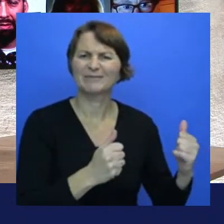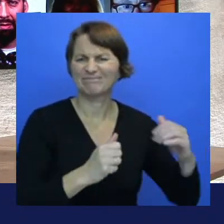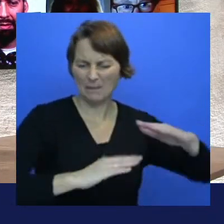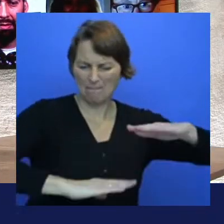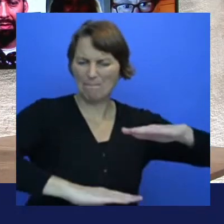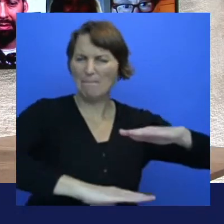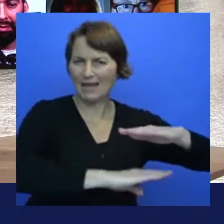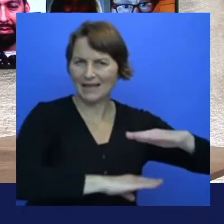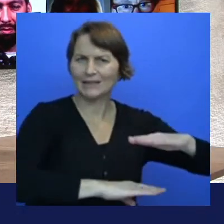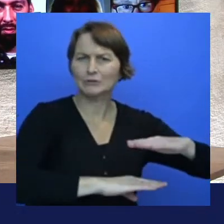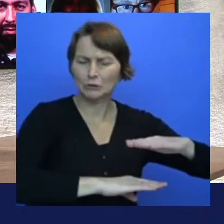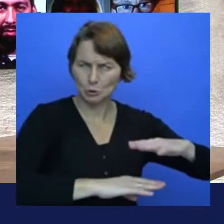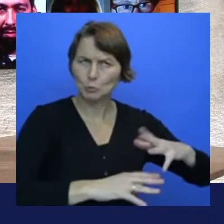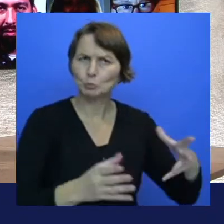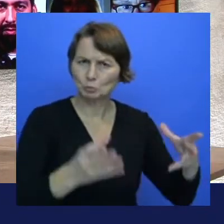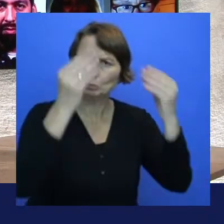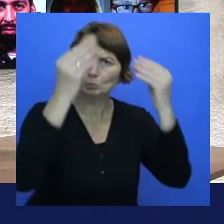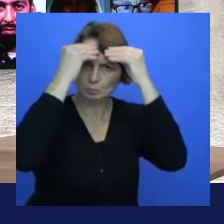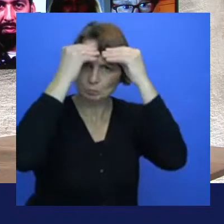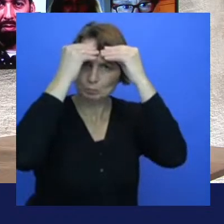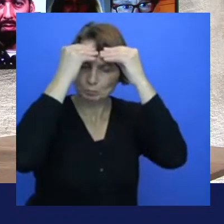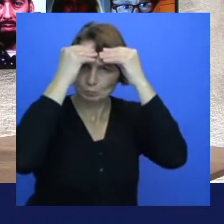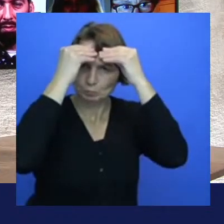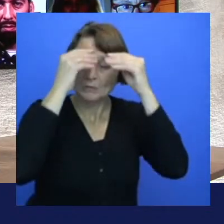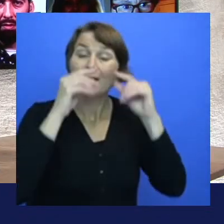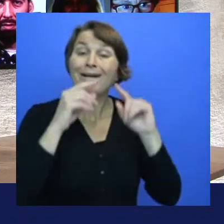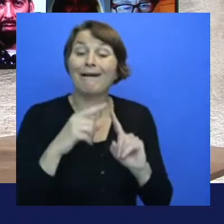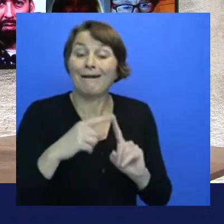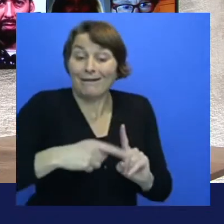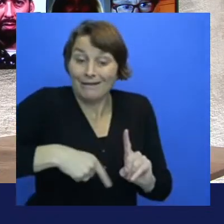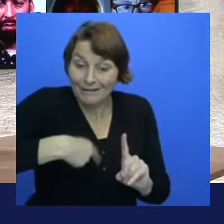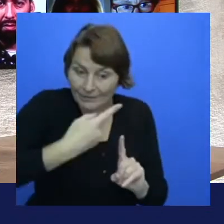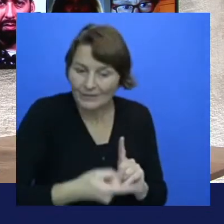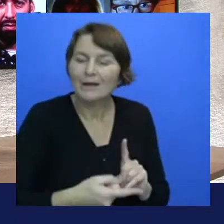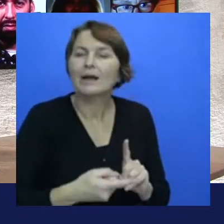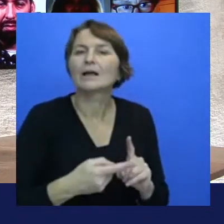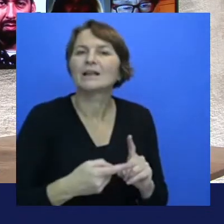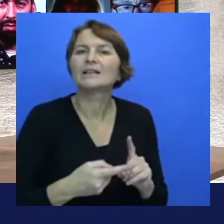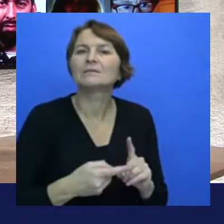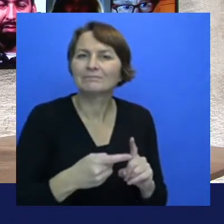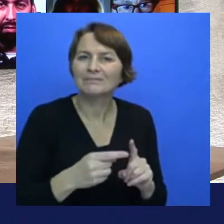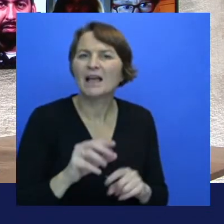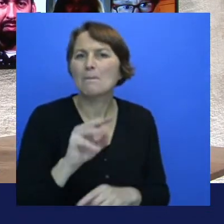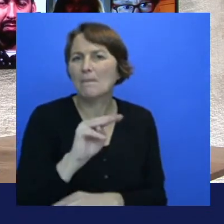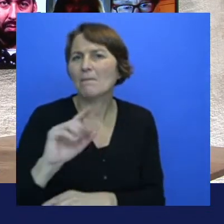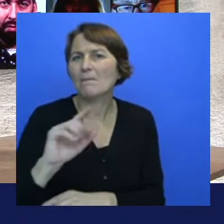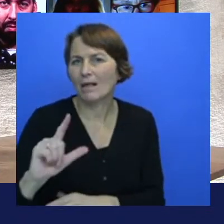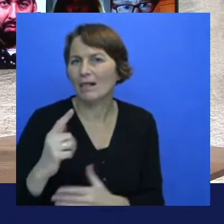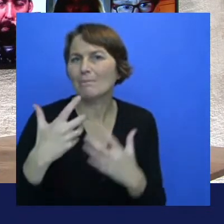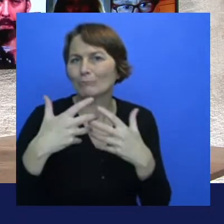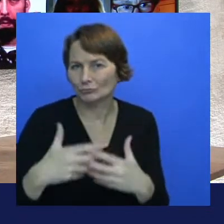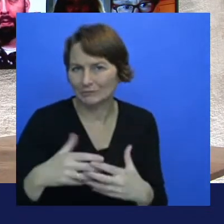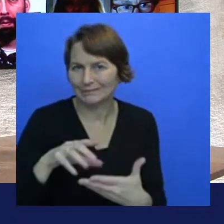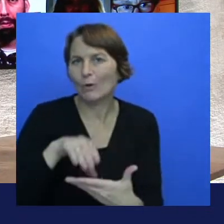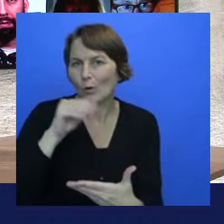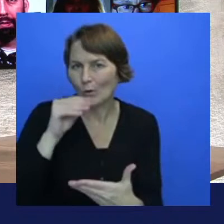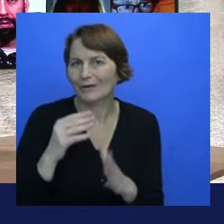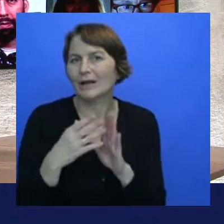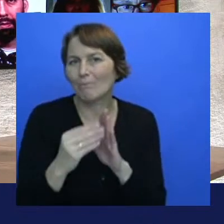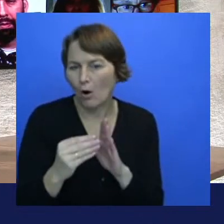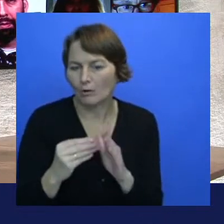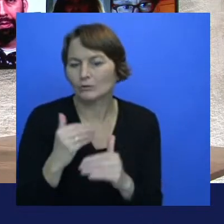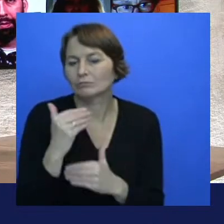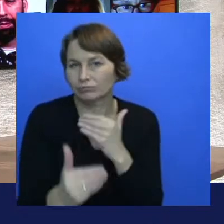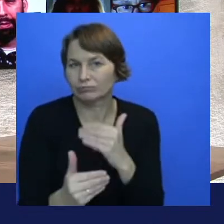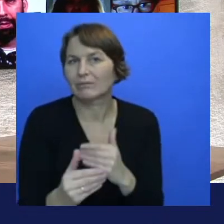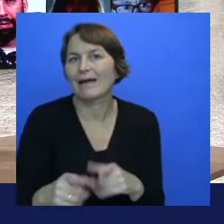of understanding before actually I started building machine learning models. But for some